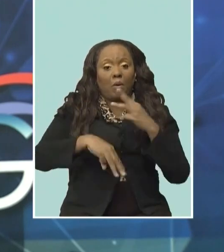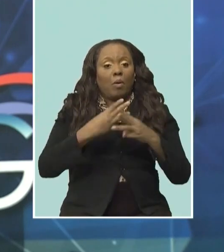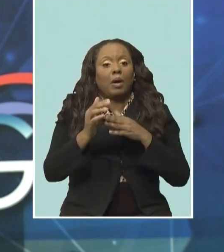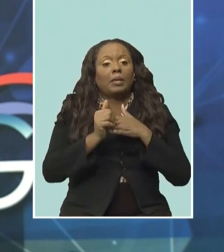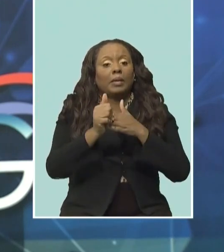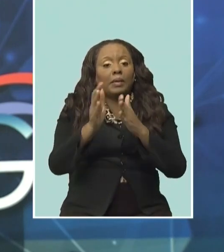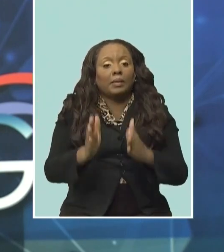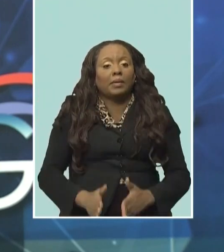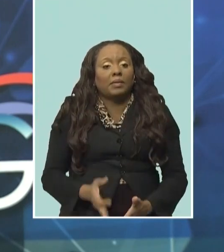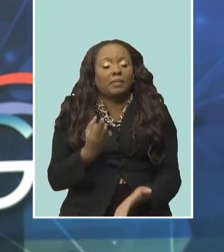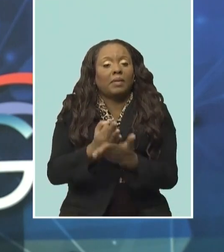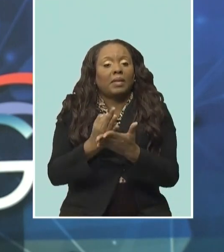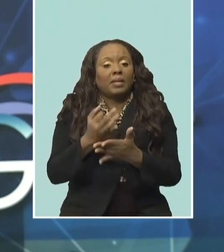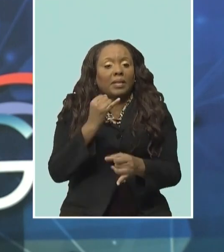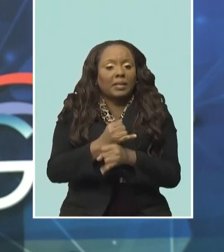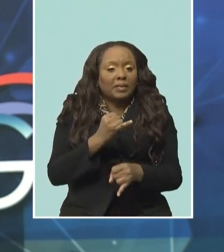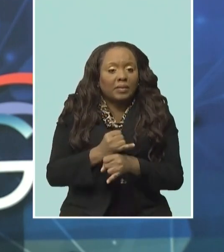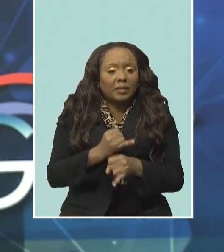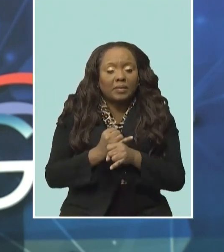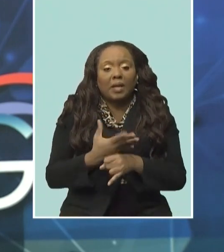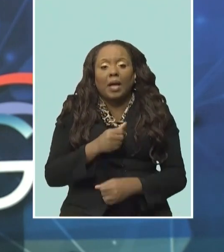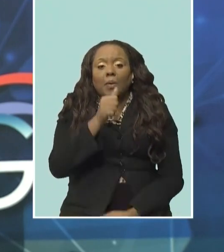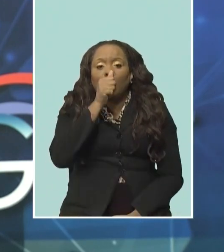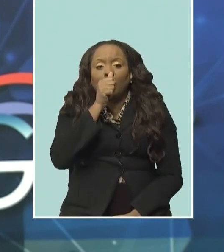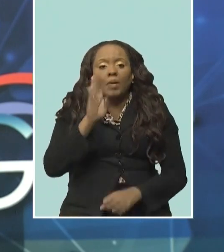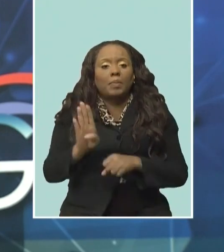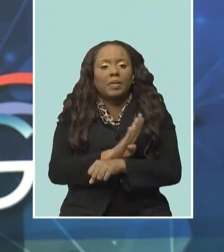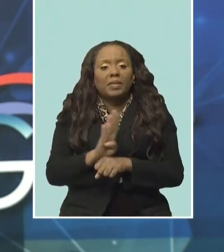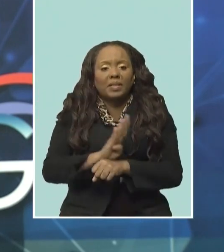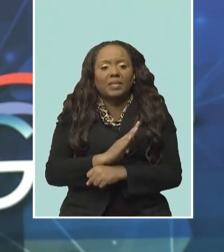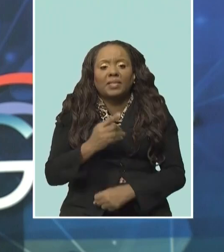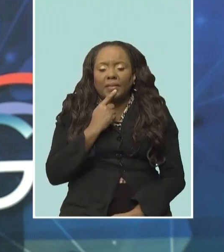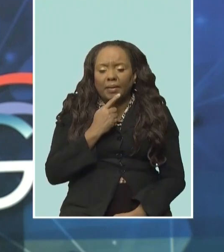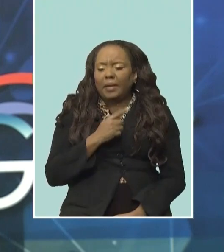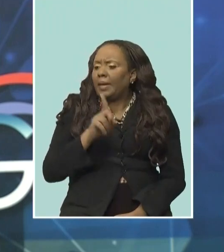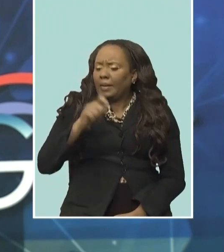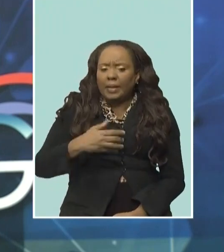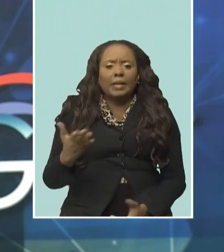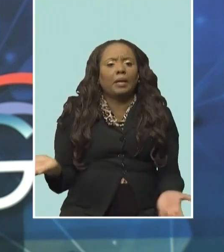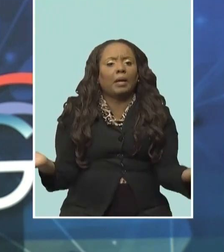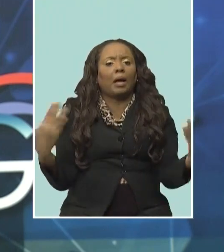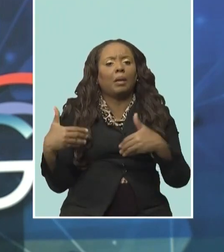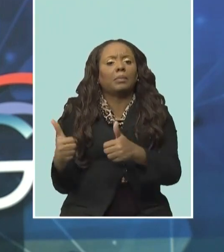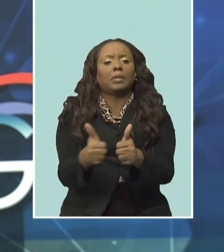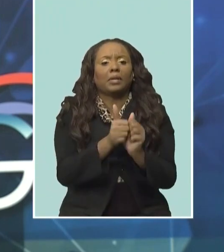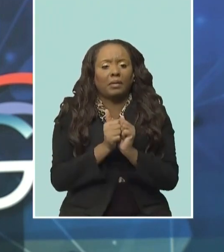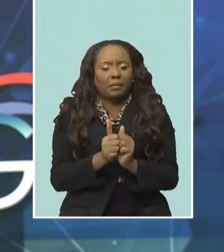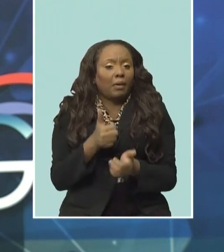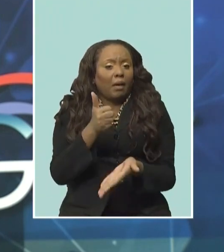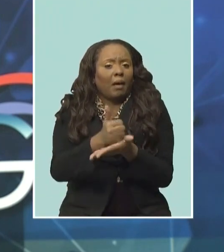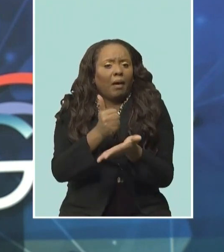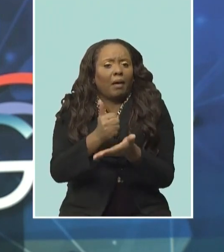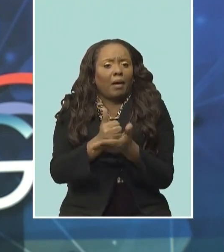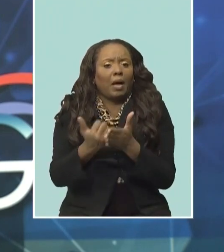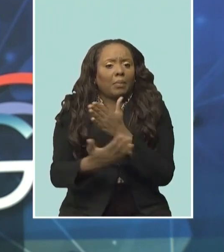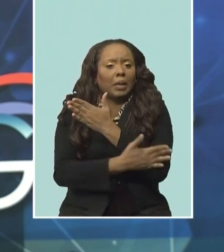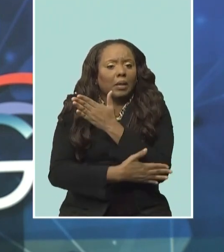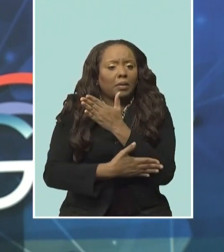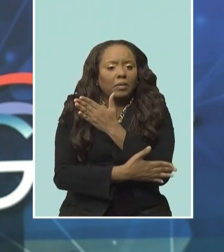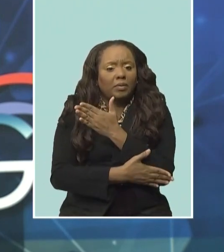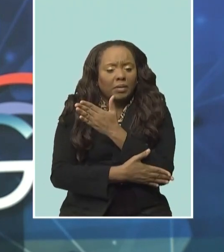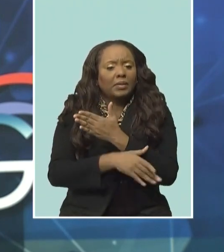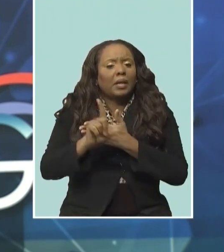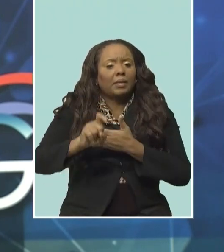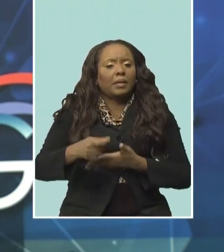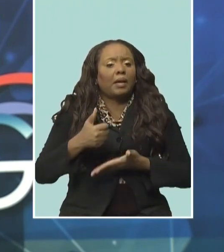the private sector: come together and put the funds necessary to assist the world's most vulnerable countries adapt and withstand